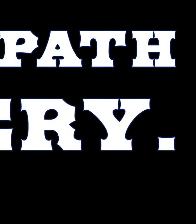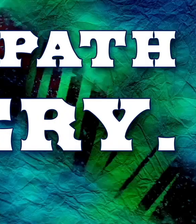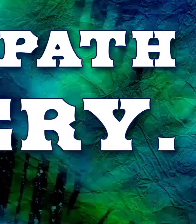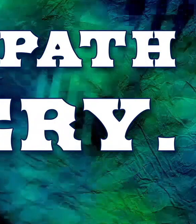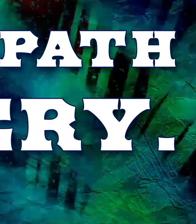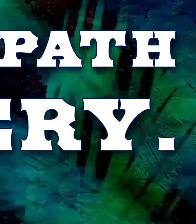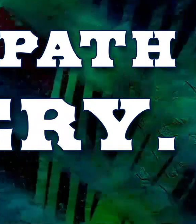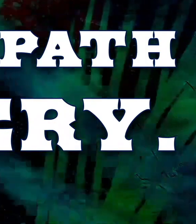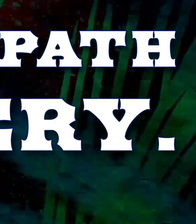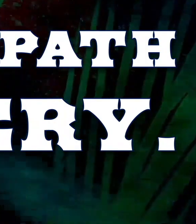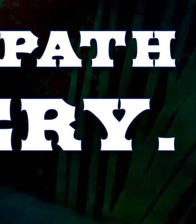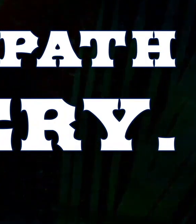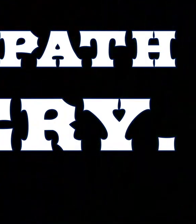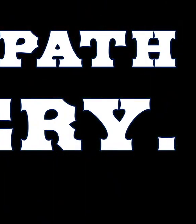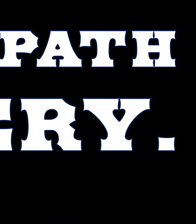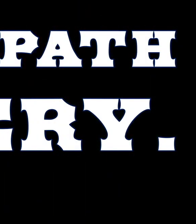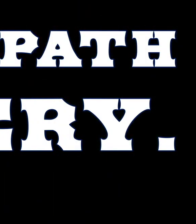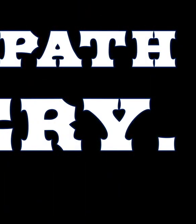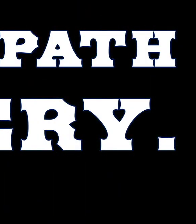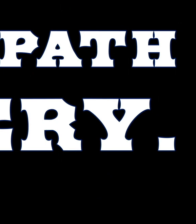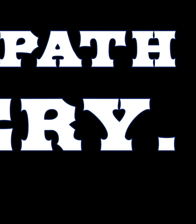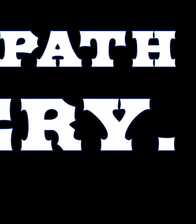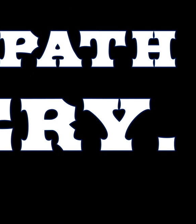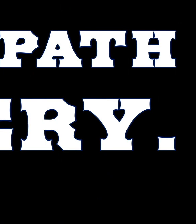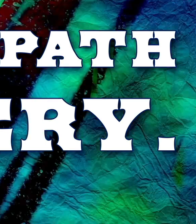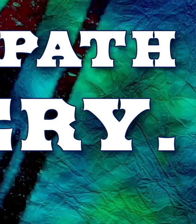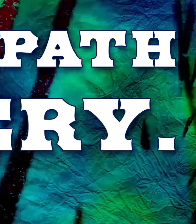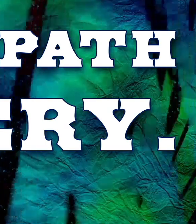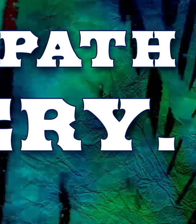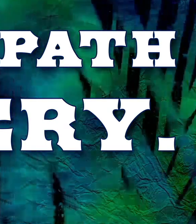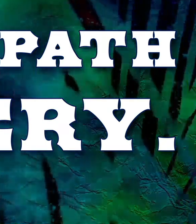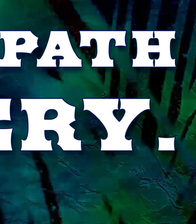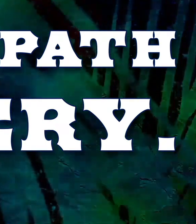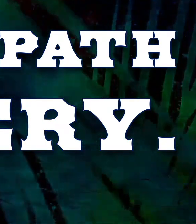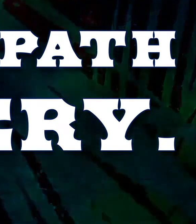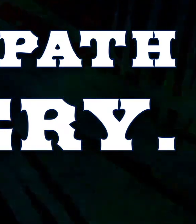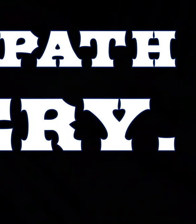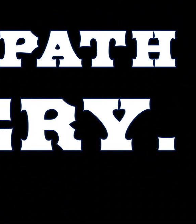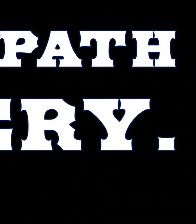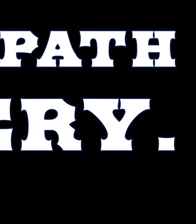Make safe the way that leads on